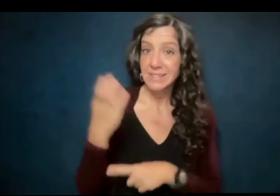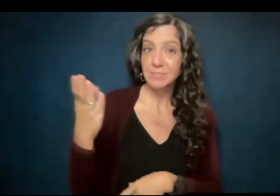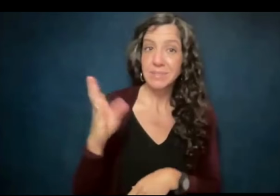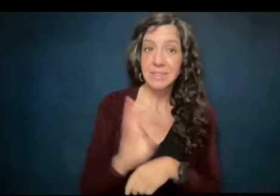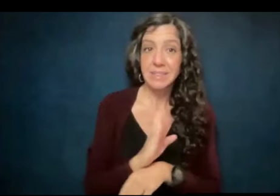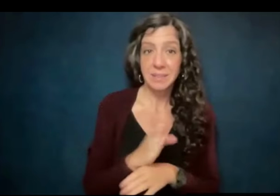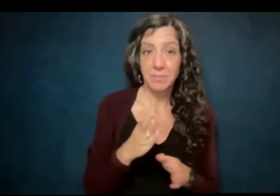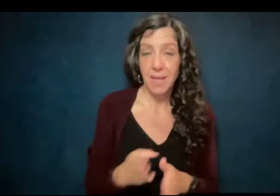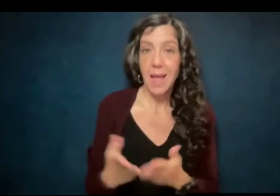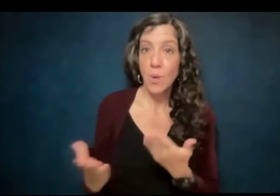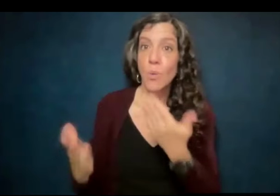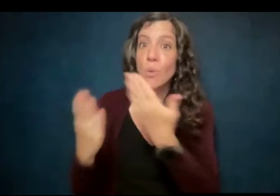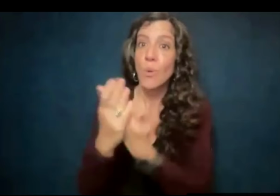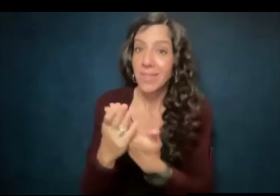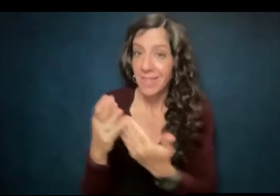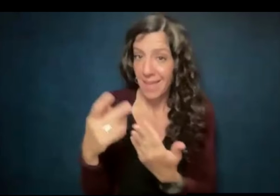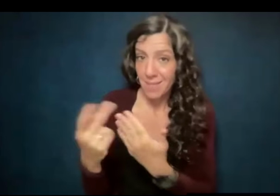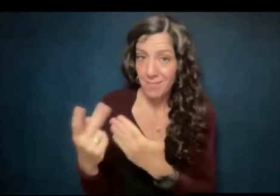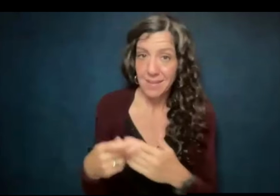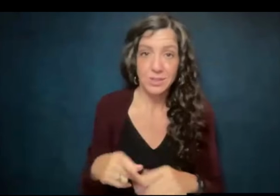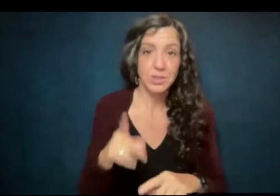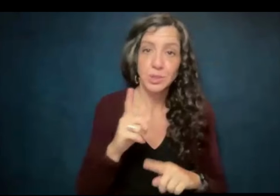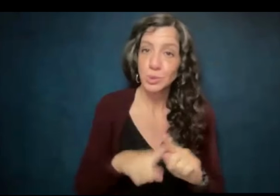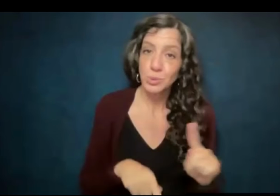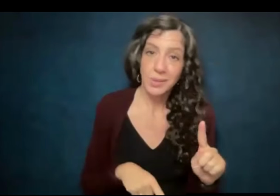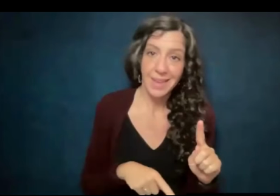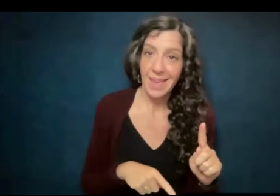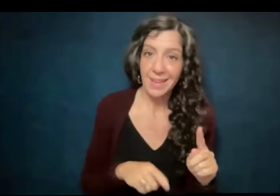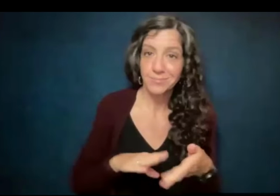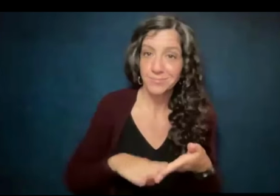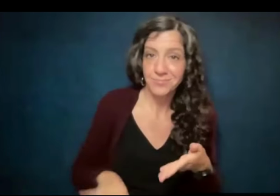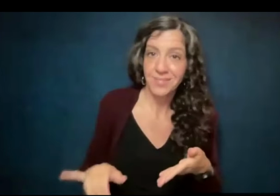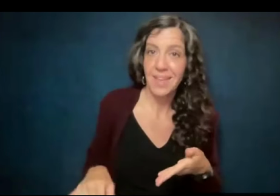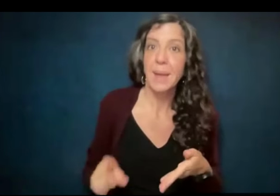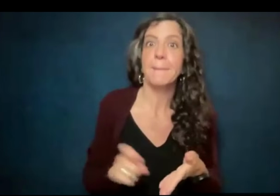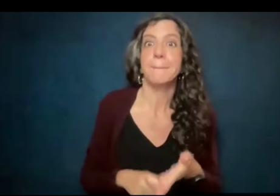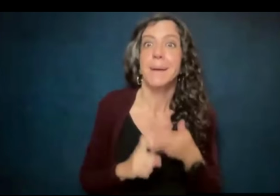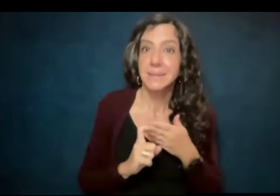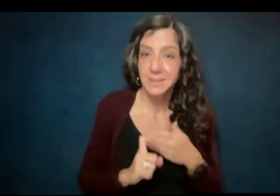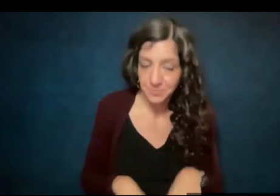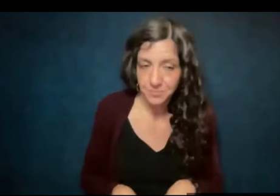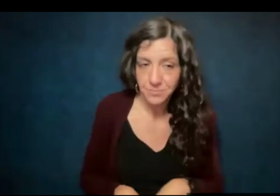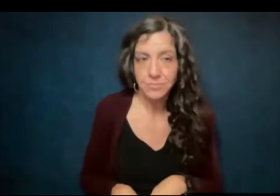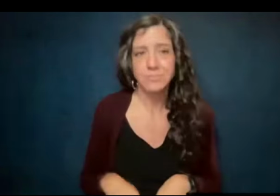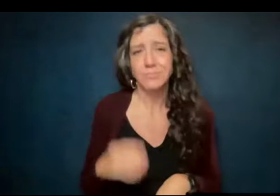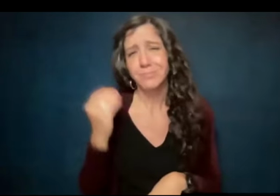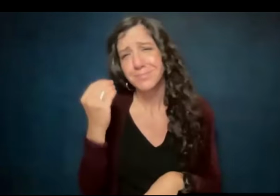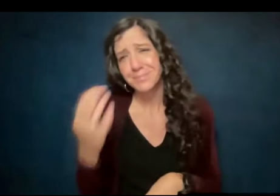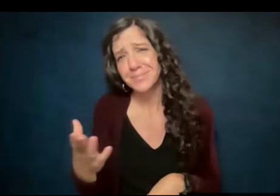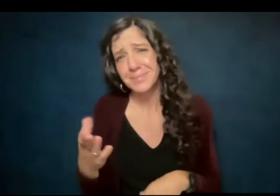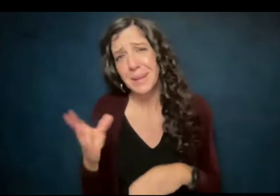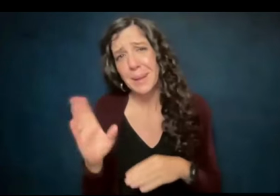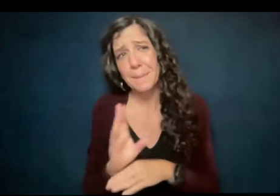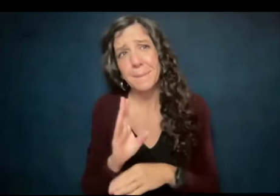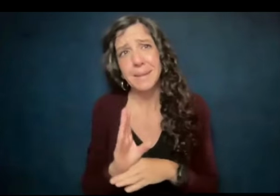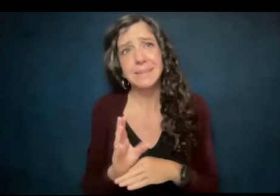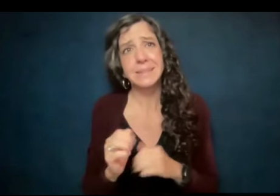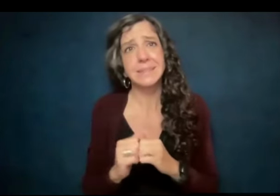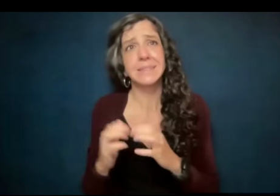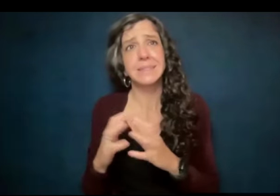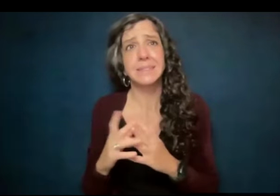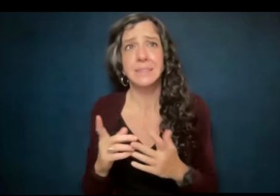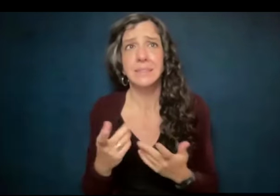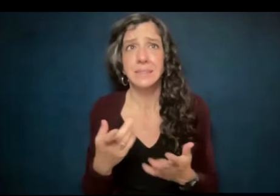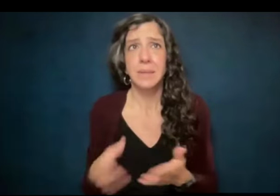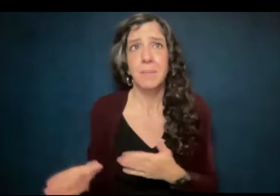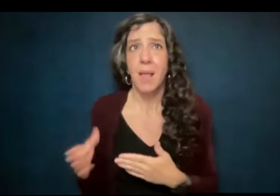the application. There's no way around that. That has to be done. I think having a business is a good thing